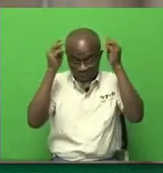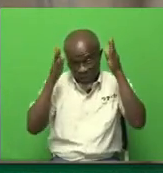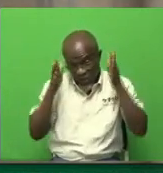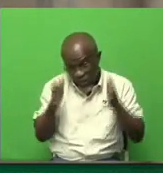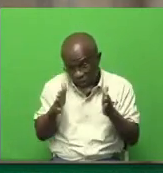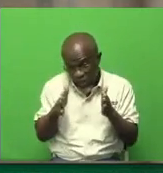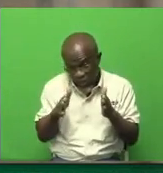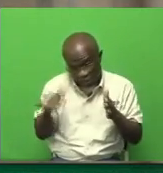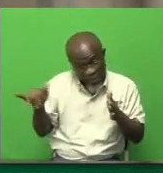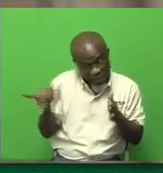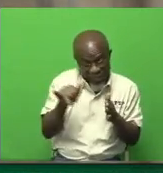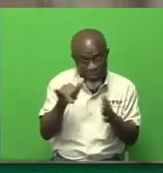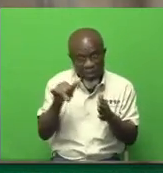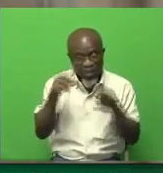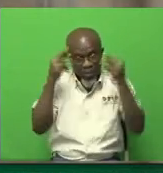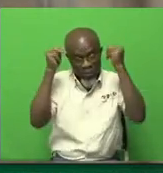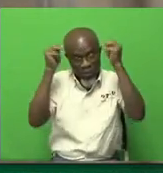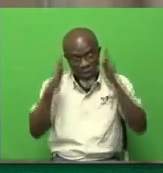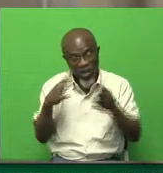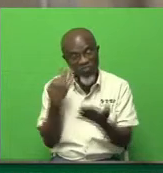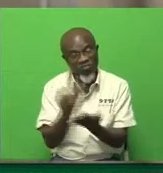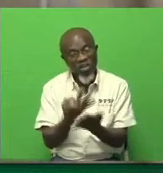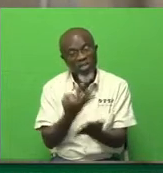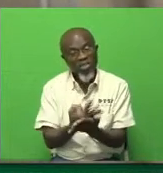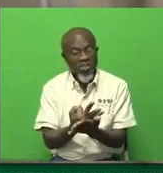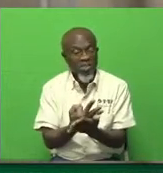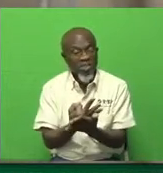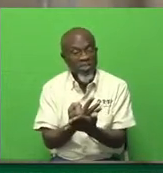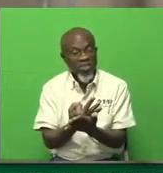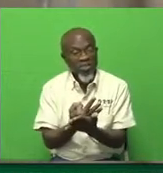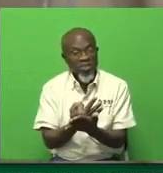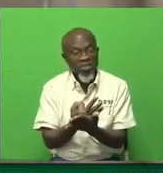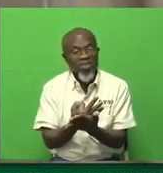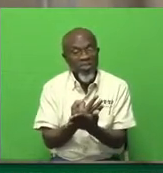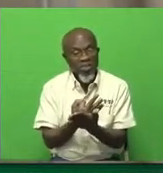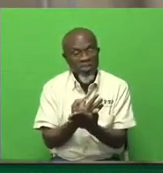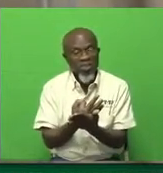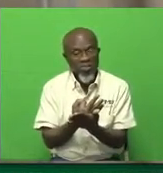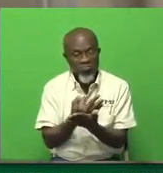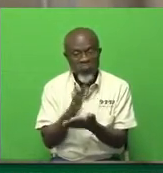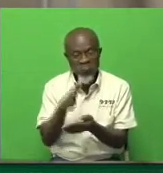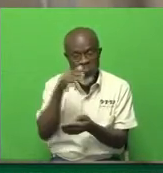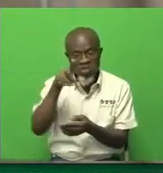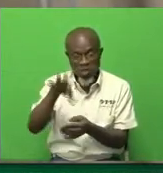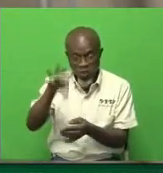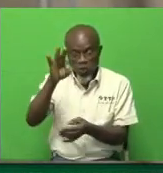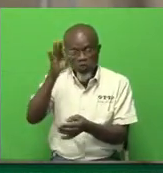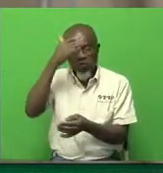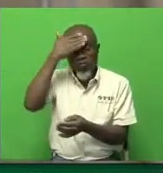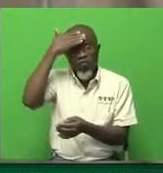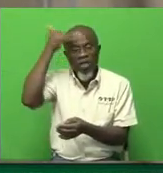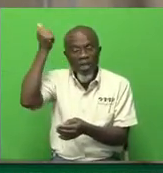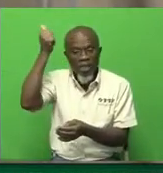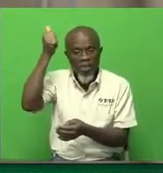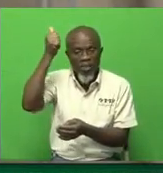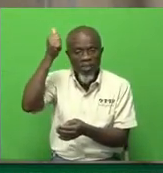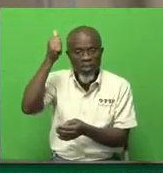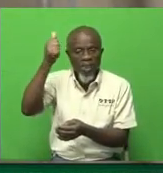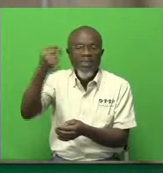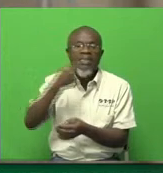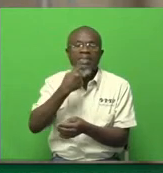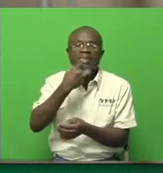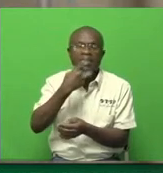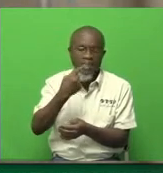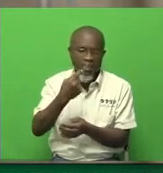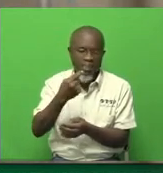the Minister of Finance appear as though he forgot selectively as usual that he had made that announcement and